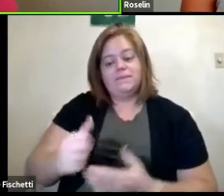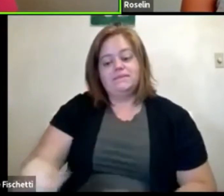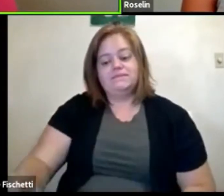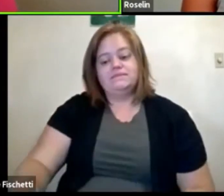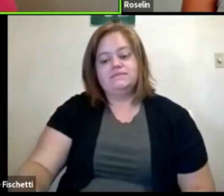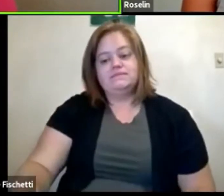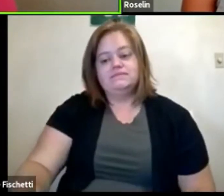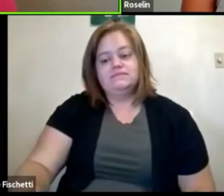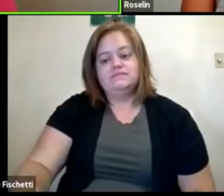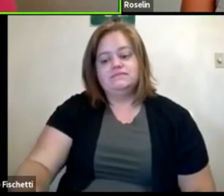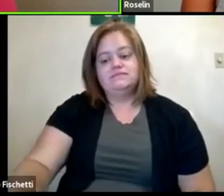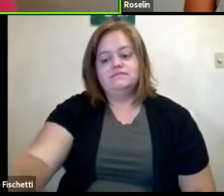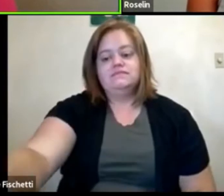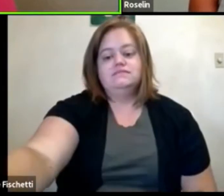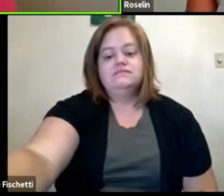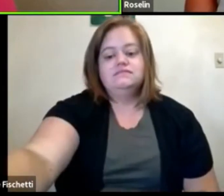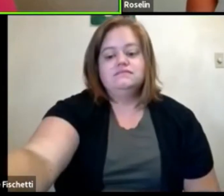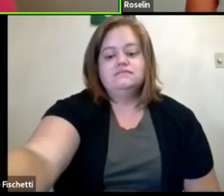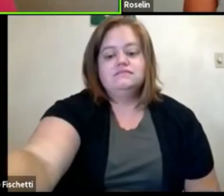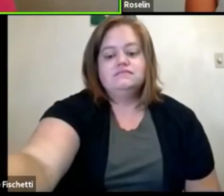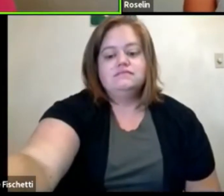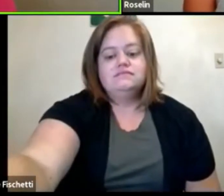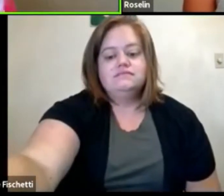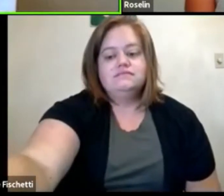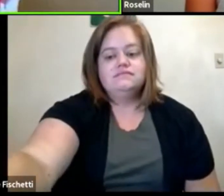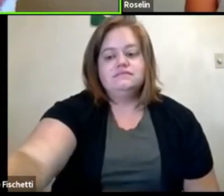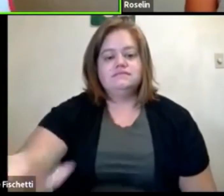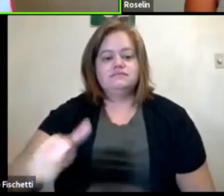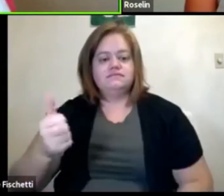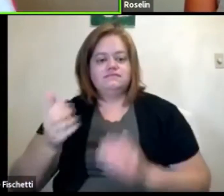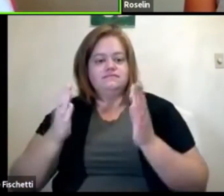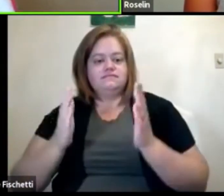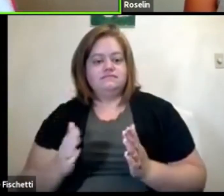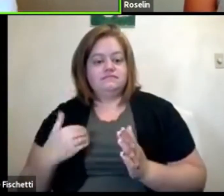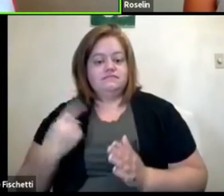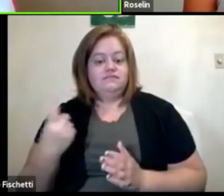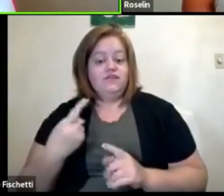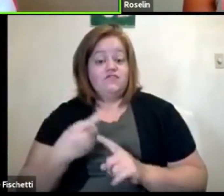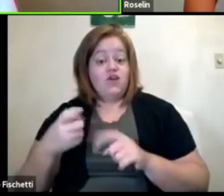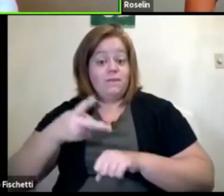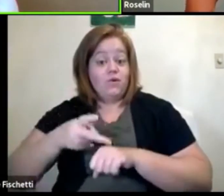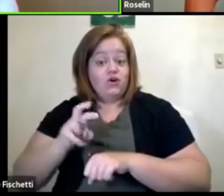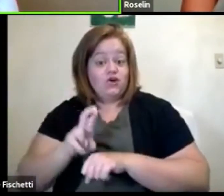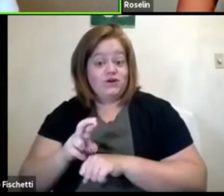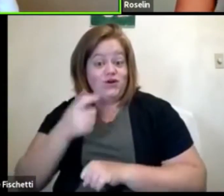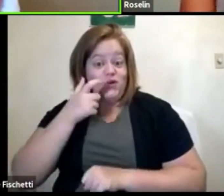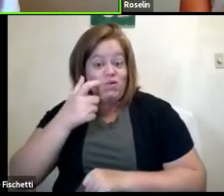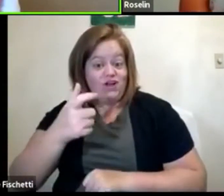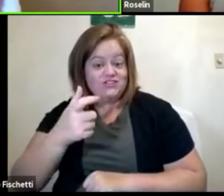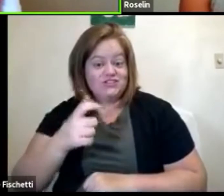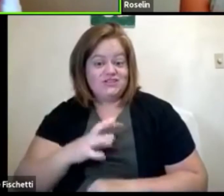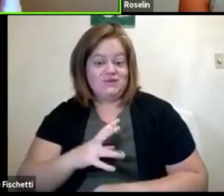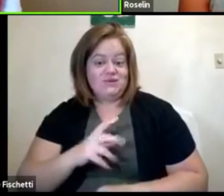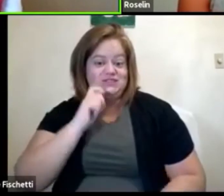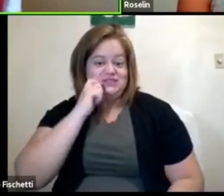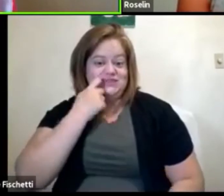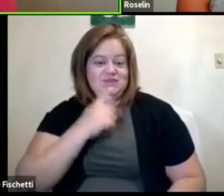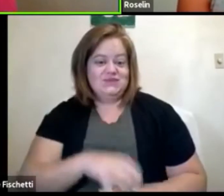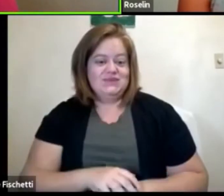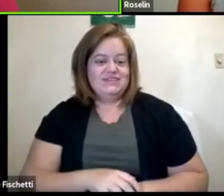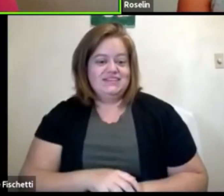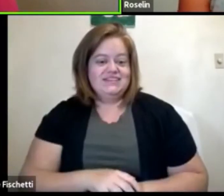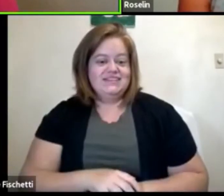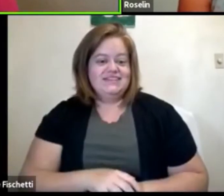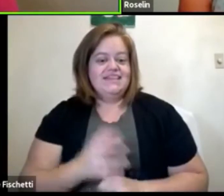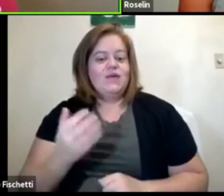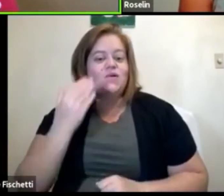This next question is, I'm so excited to hear we have somebody from Puerto Rico watching with us now. And what